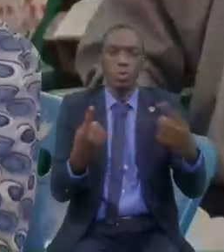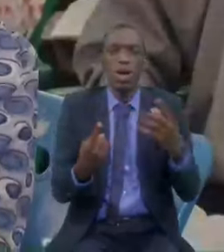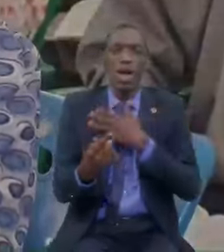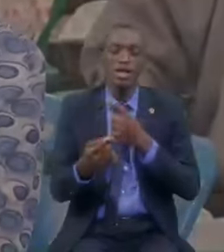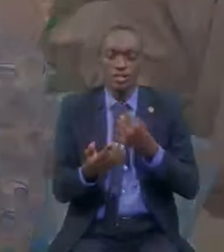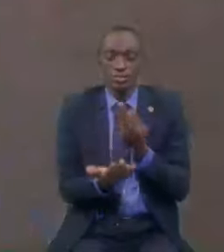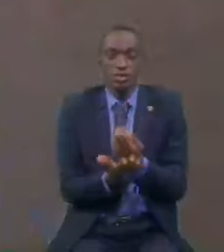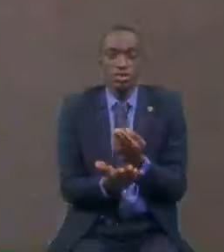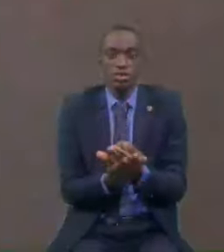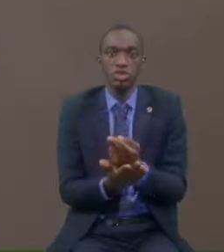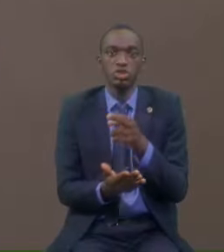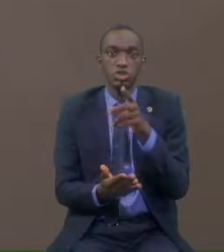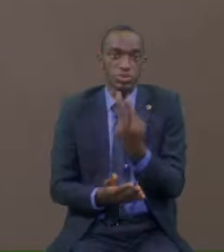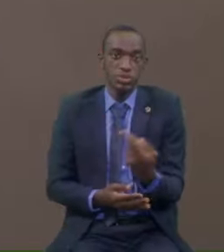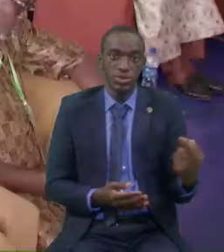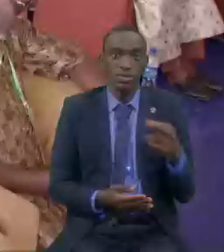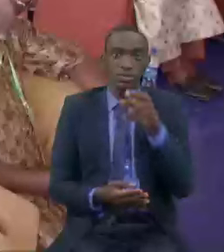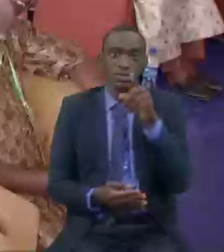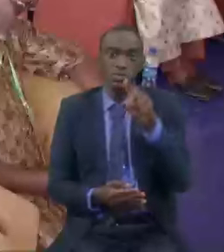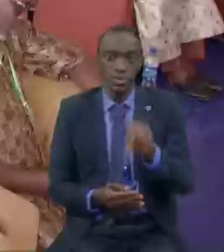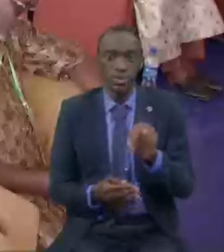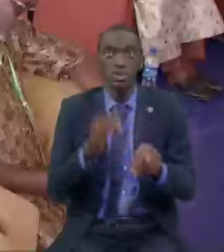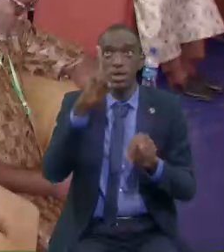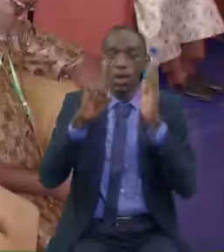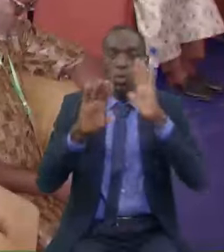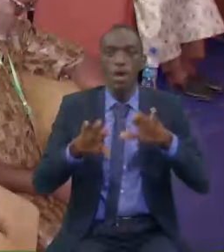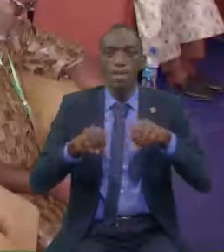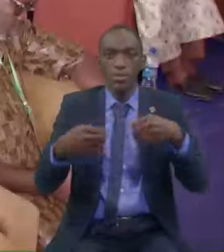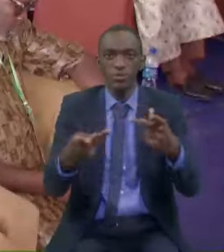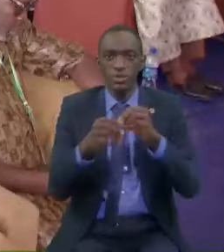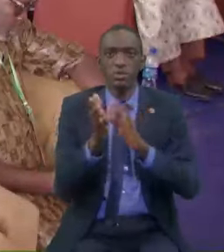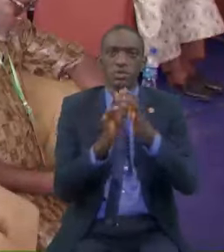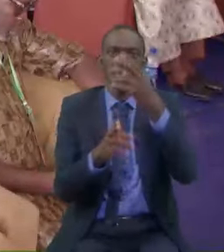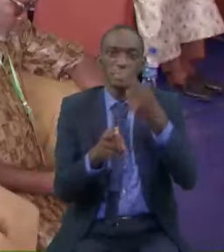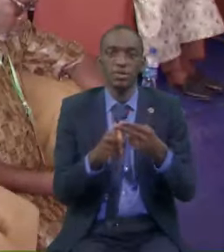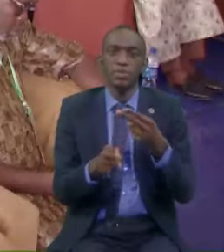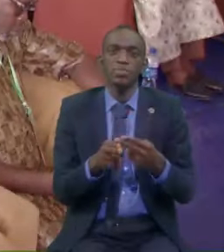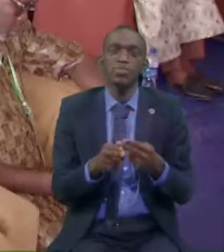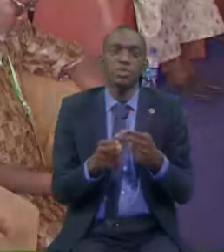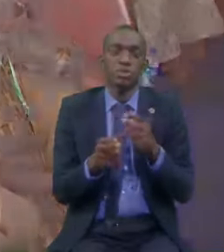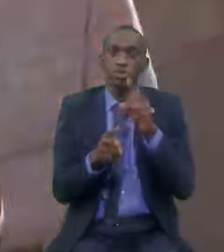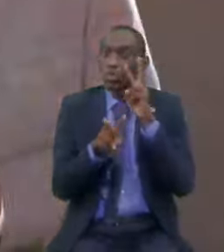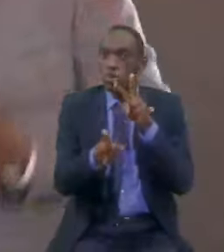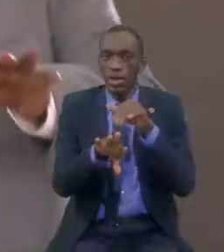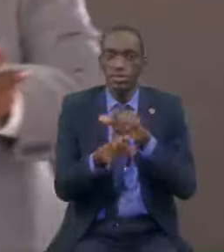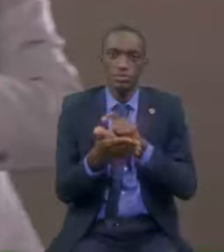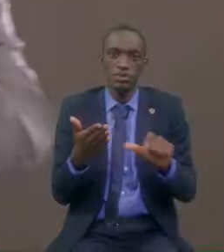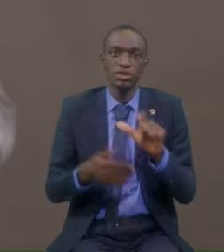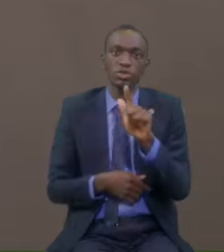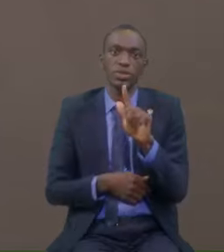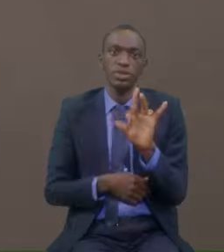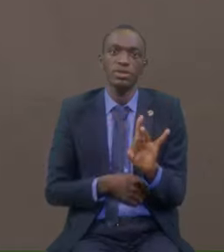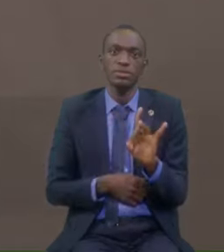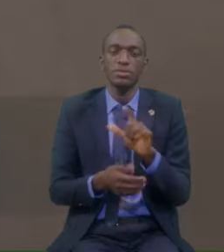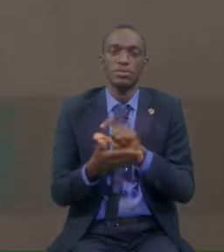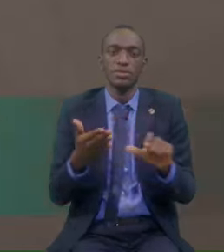he'll provide in Jesus' name. Look at verse 28. In verse 28, it says, and